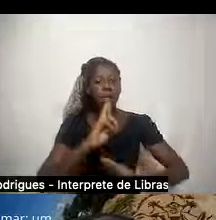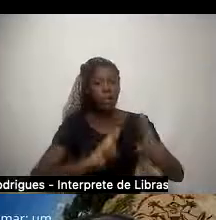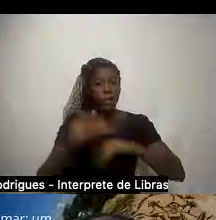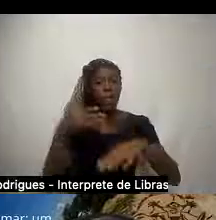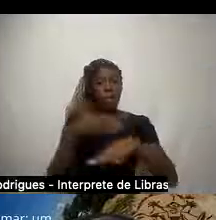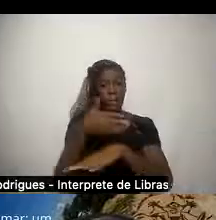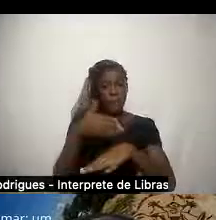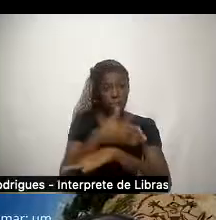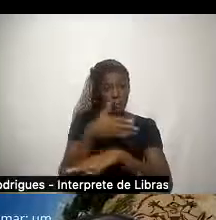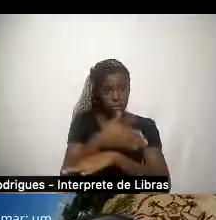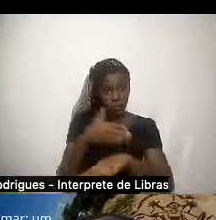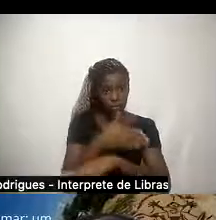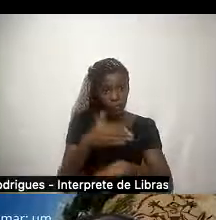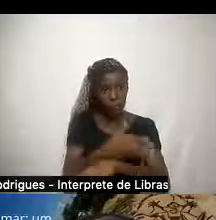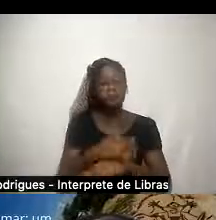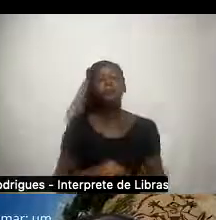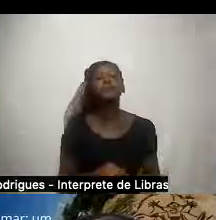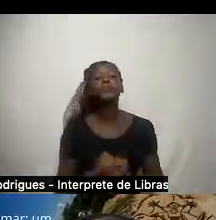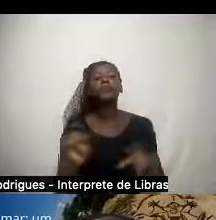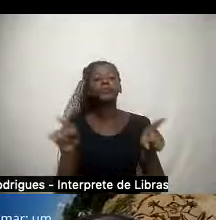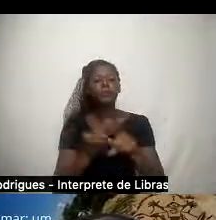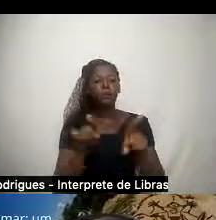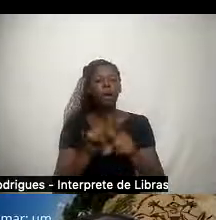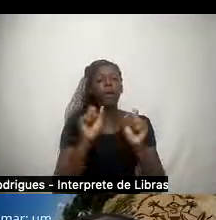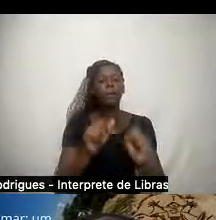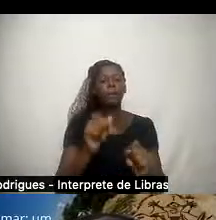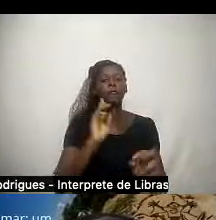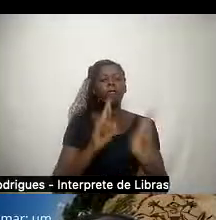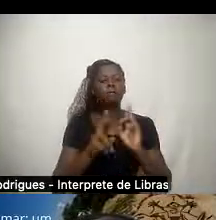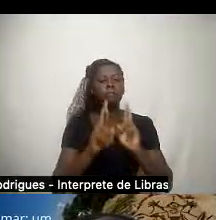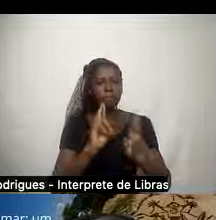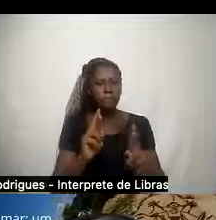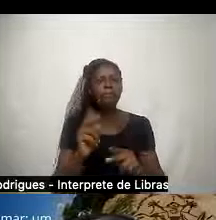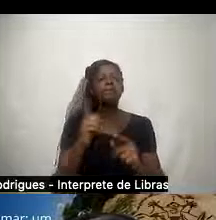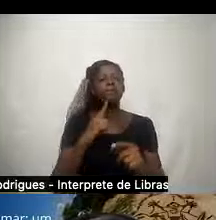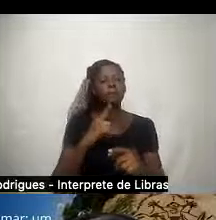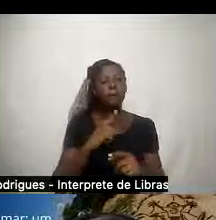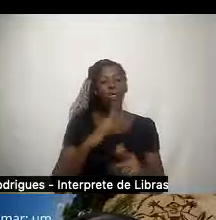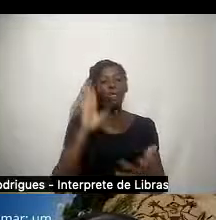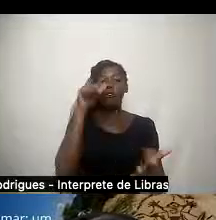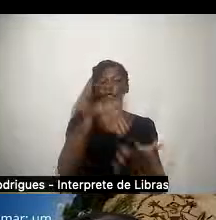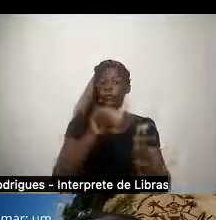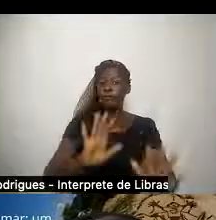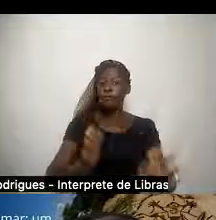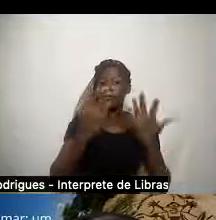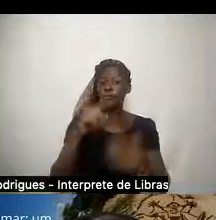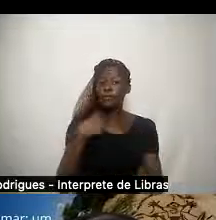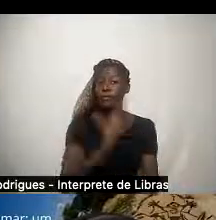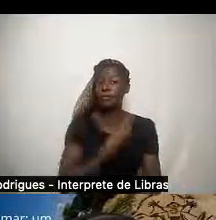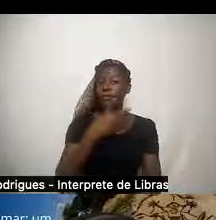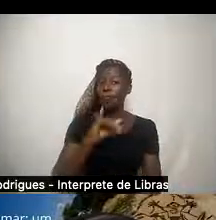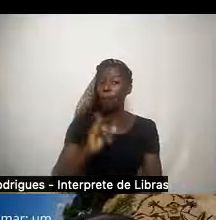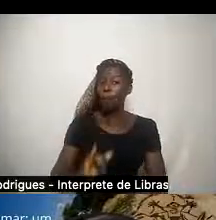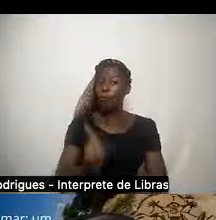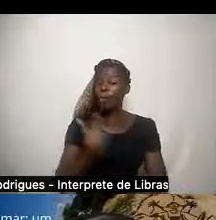can also register your participation through the forms, and also in the Mentimeter, we can get your contribution for the event. And